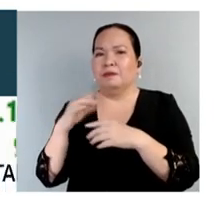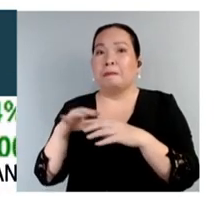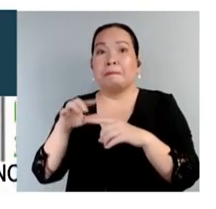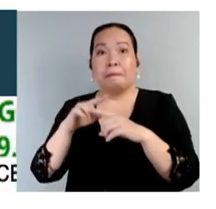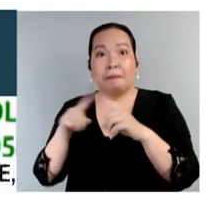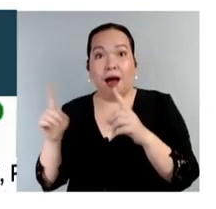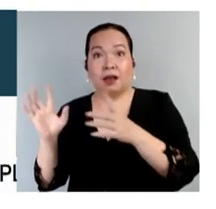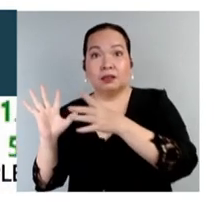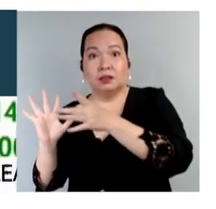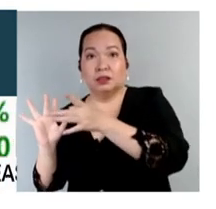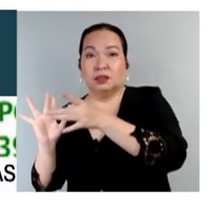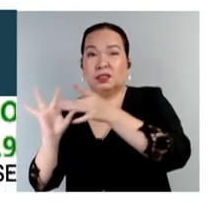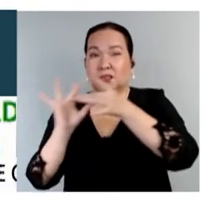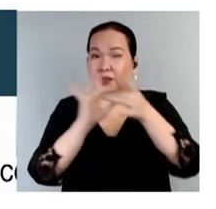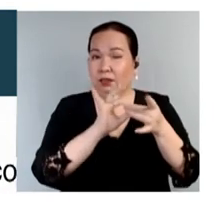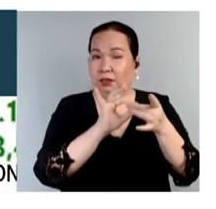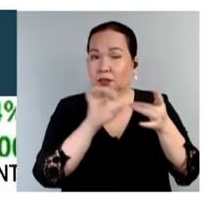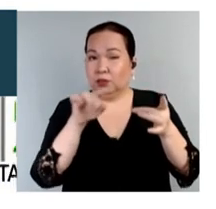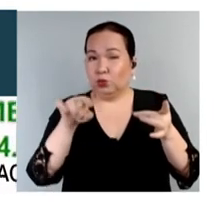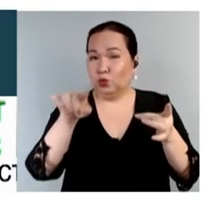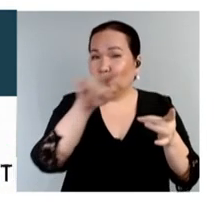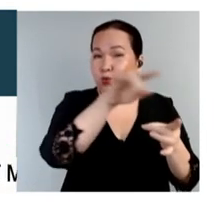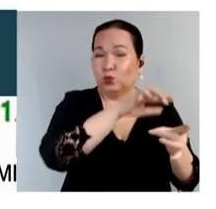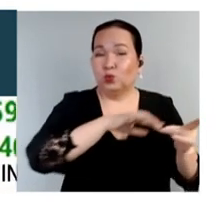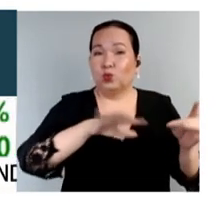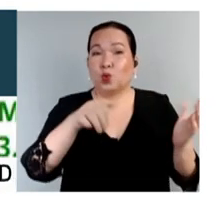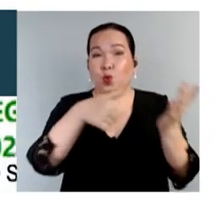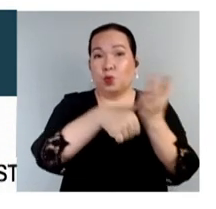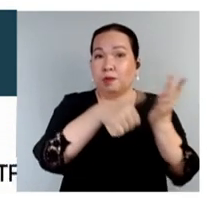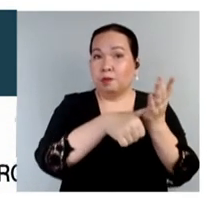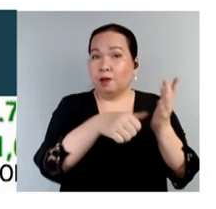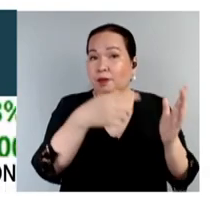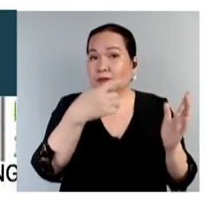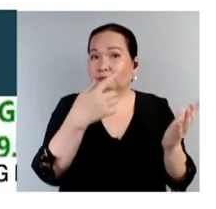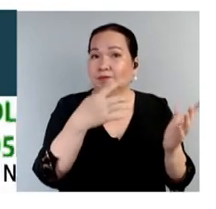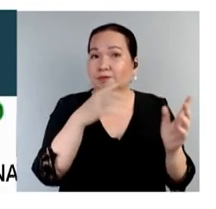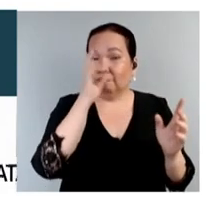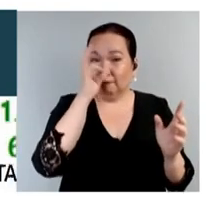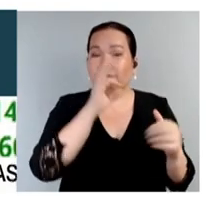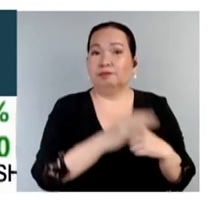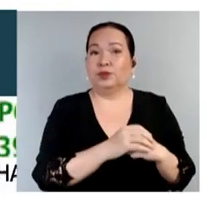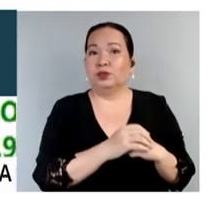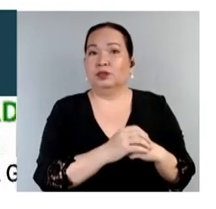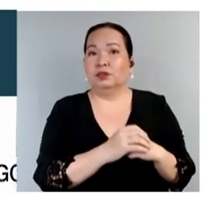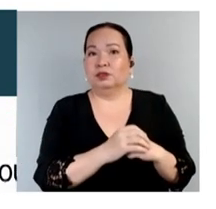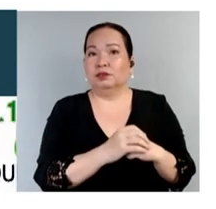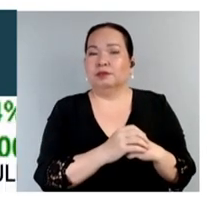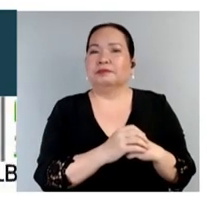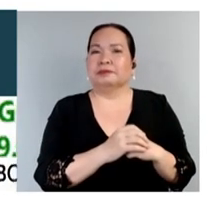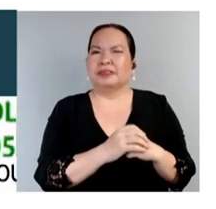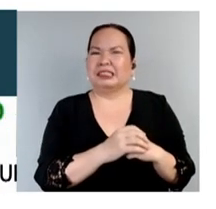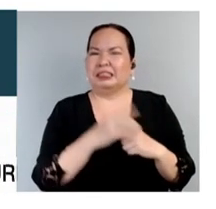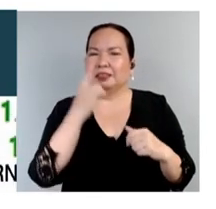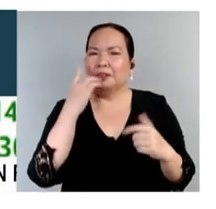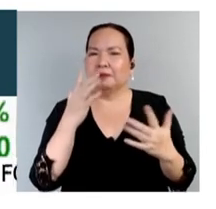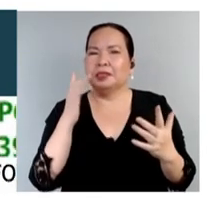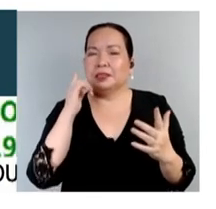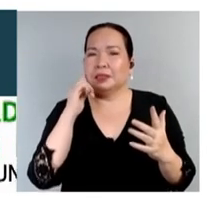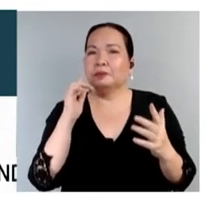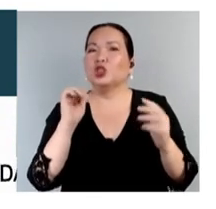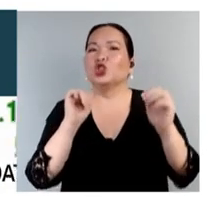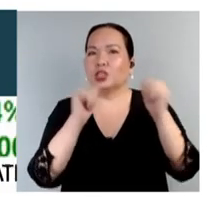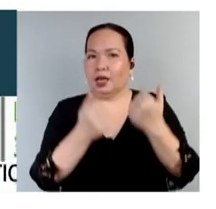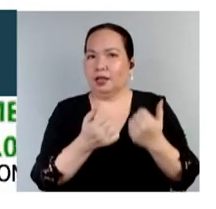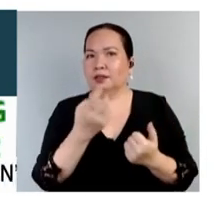necessarily resonate with the voters? That, would you think that's going to be a major challenge for them to be, for them